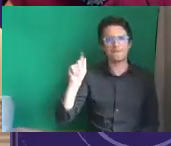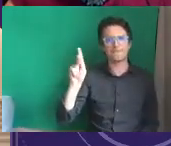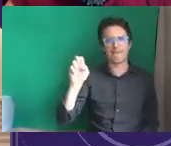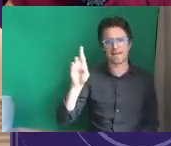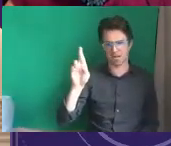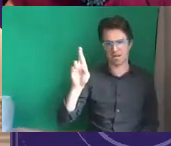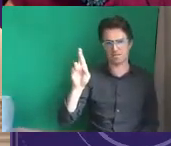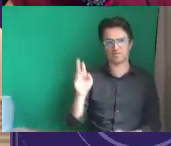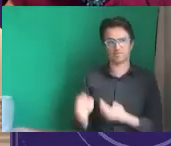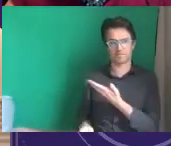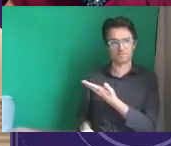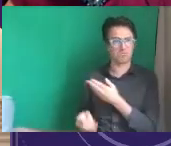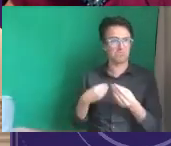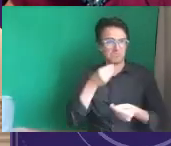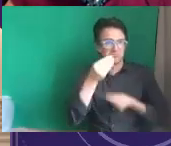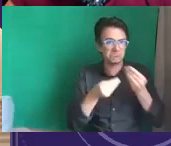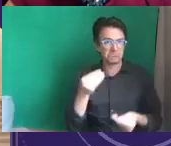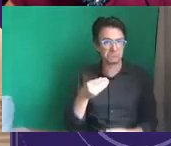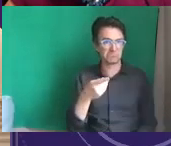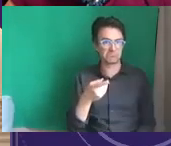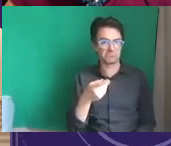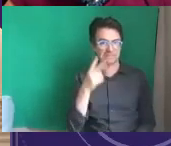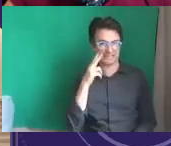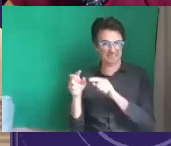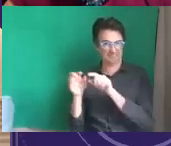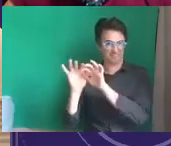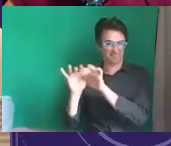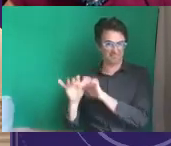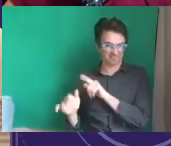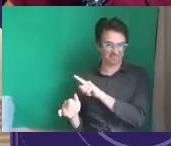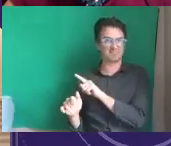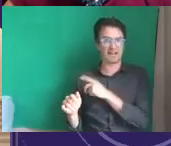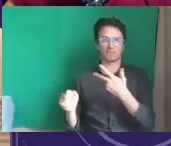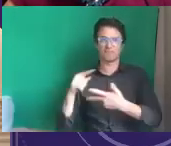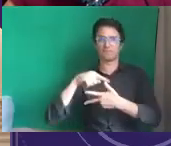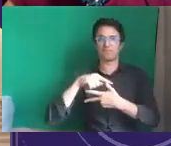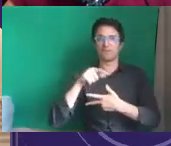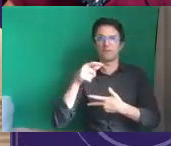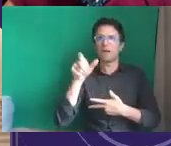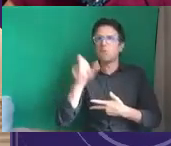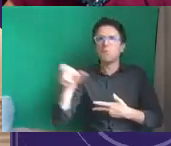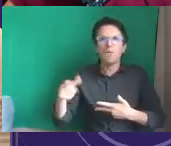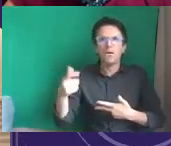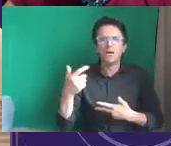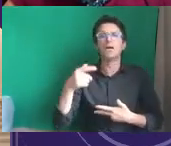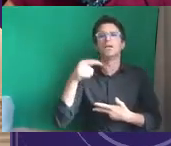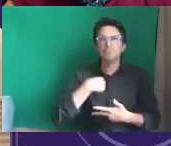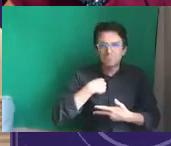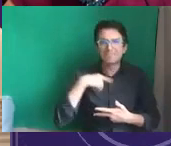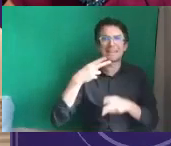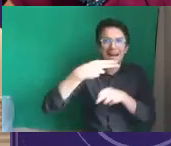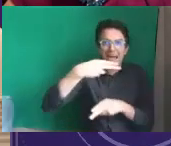So the image description itself says, Kerry, a white woman with long brown